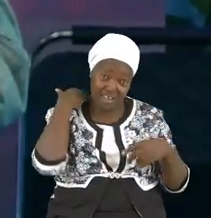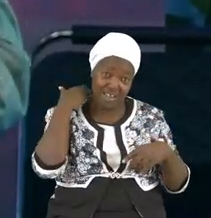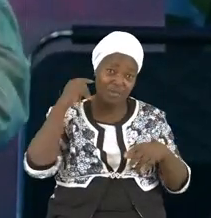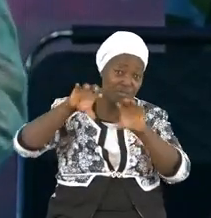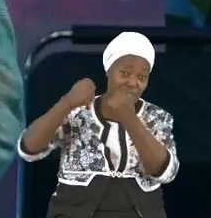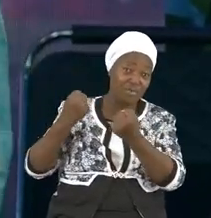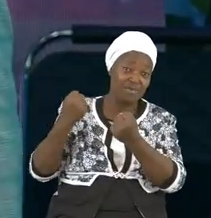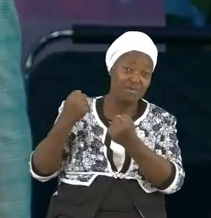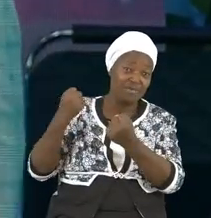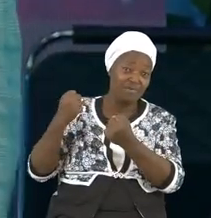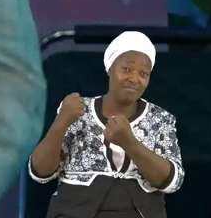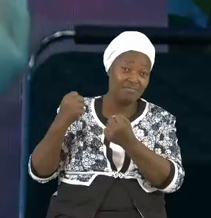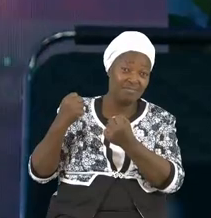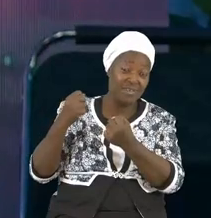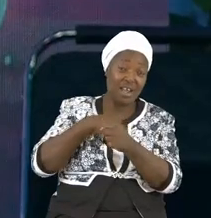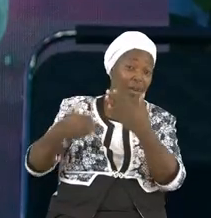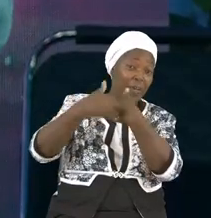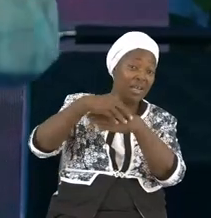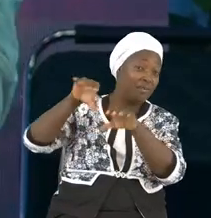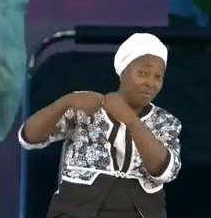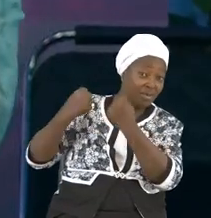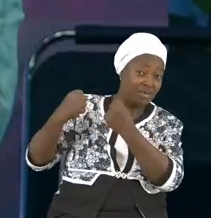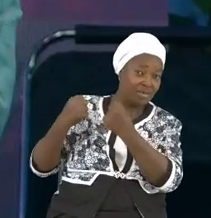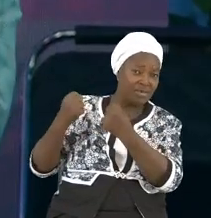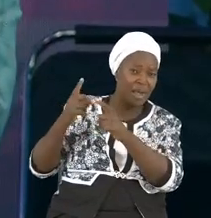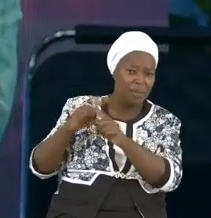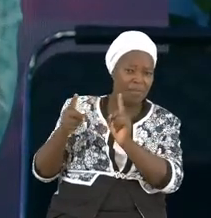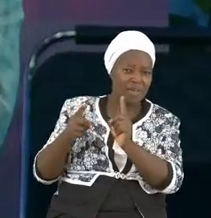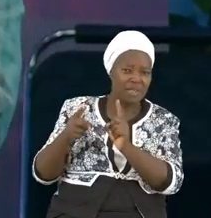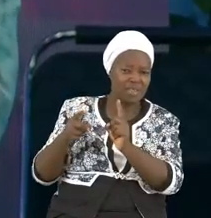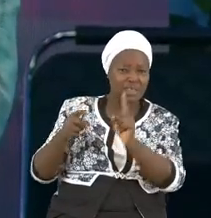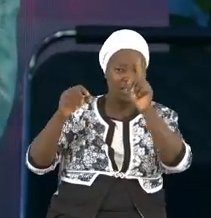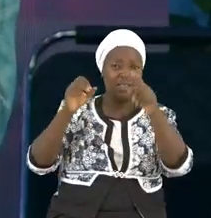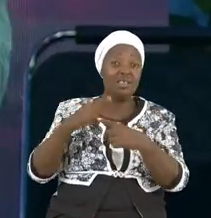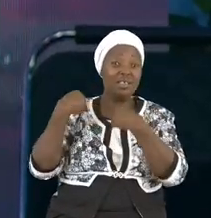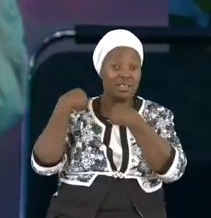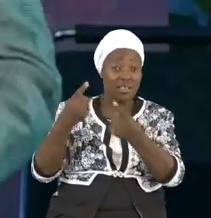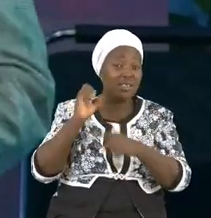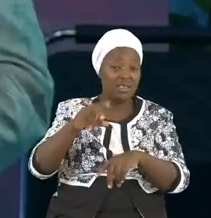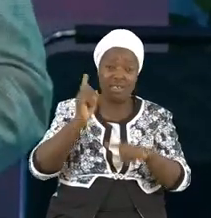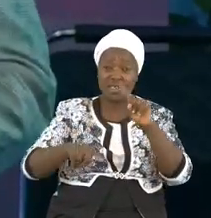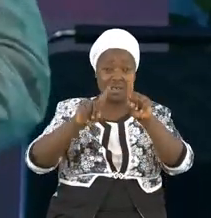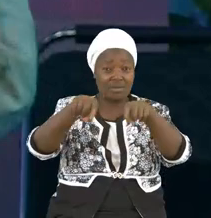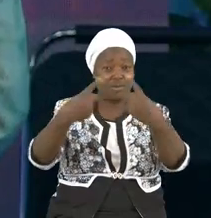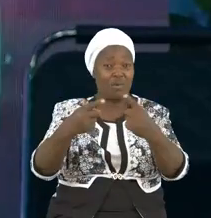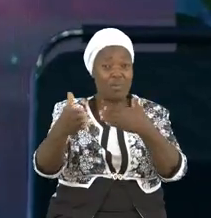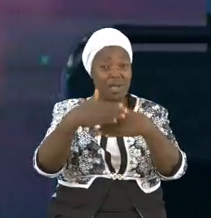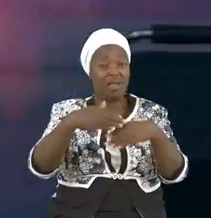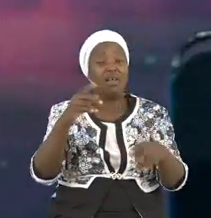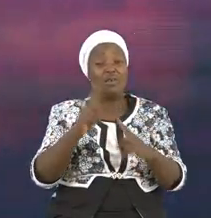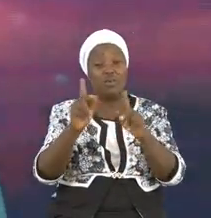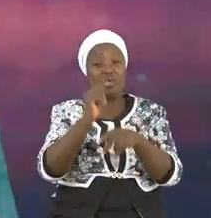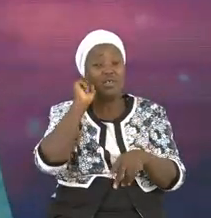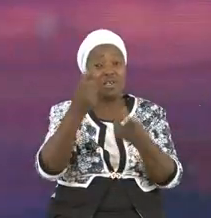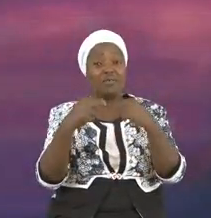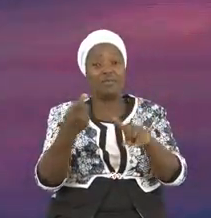back. But since she couldn't go back to where she came from, she stayed there. And then we